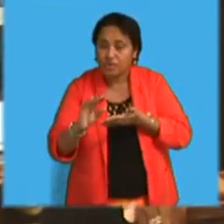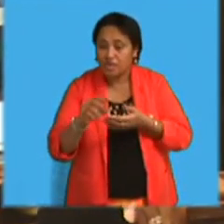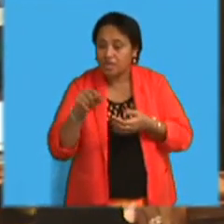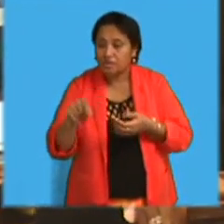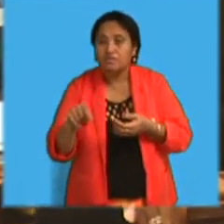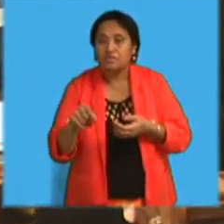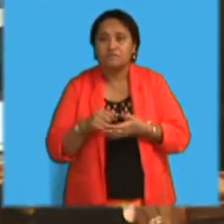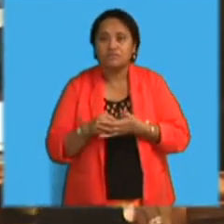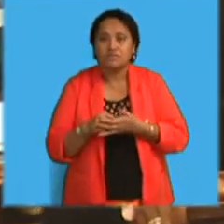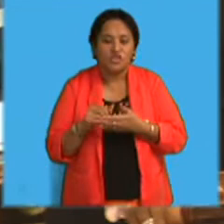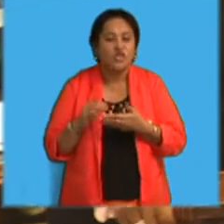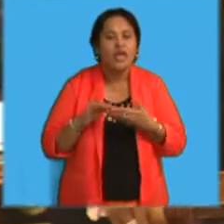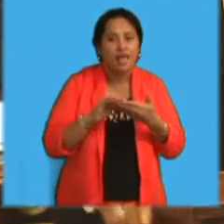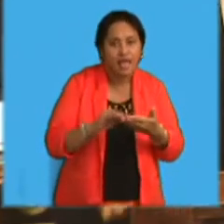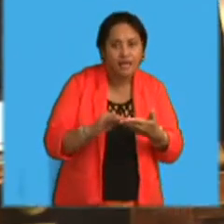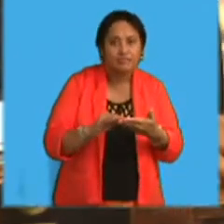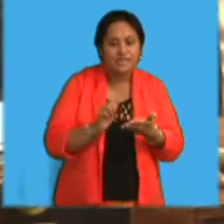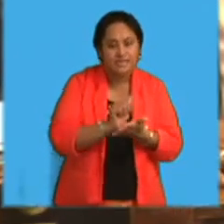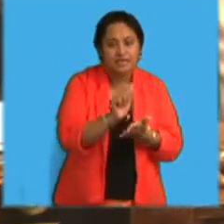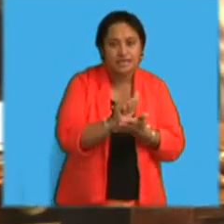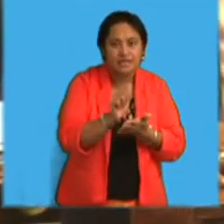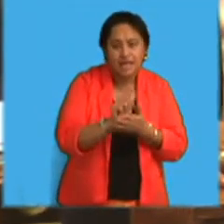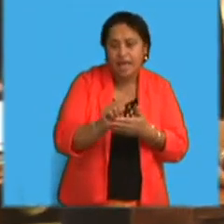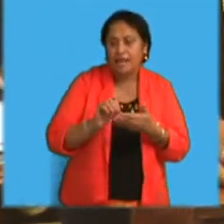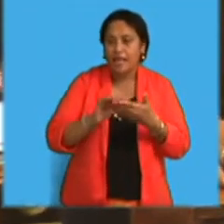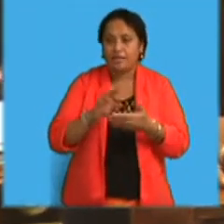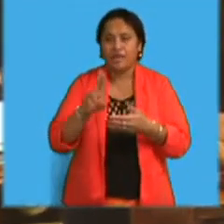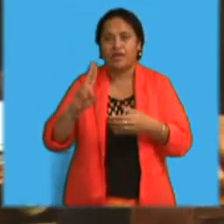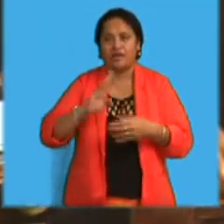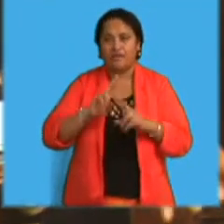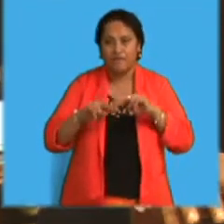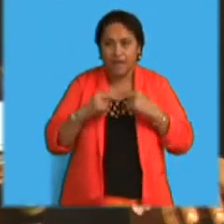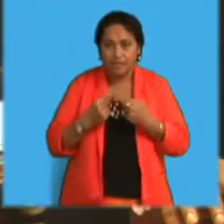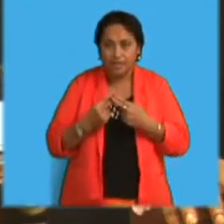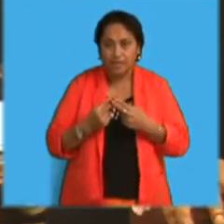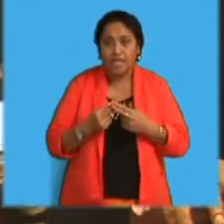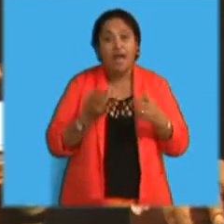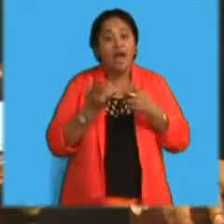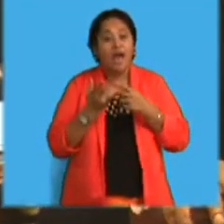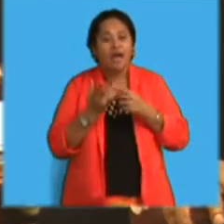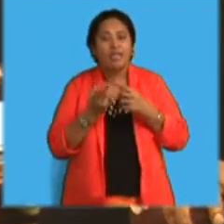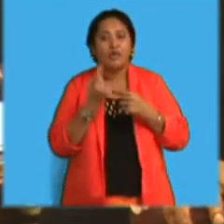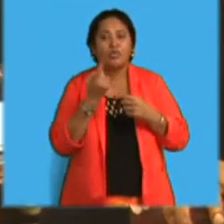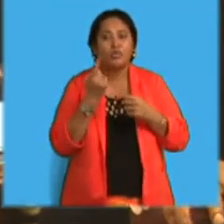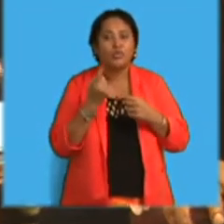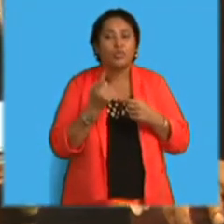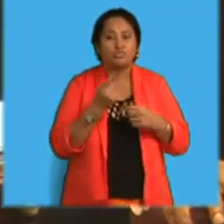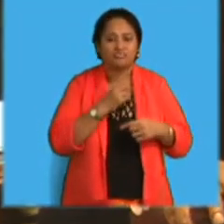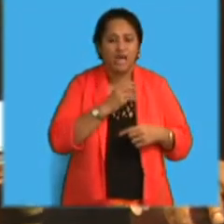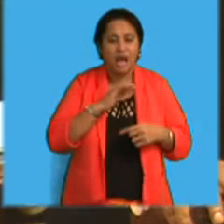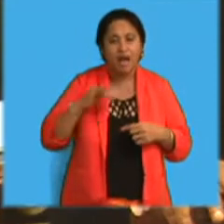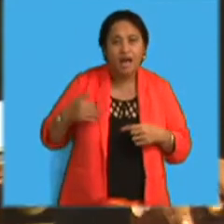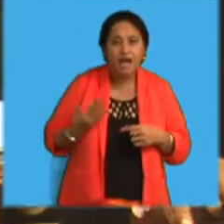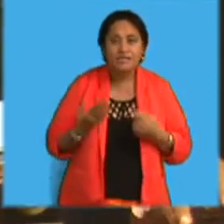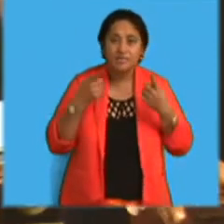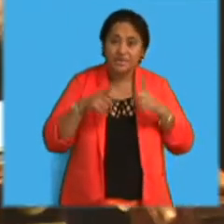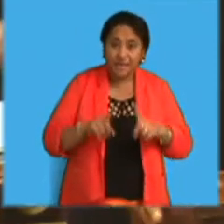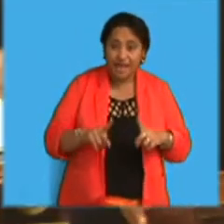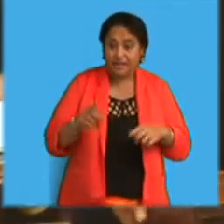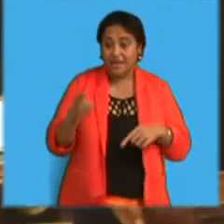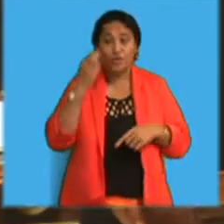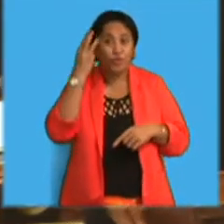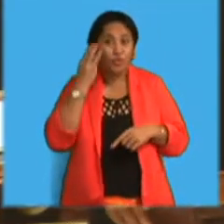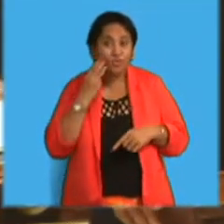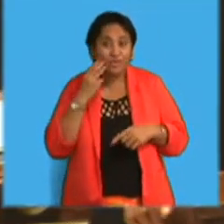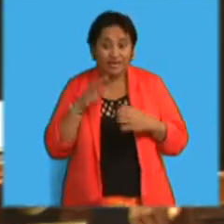her family obligations. Mrs. Salima Ali from Senganga, Madam Speaker, a widow with all her children now living in Suba, is now able